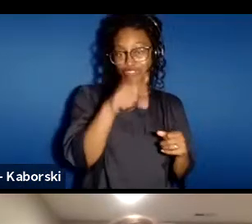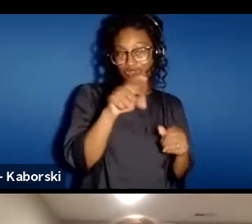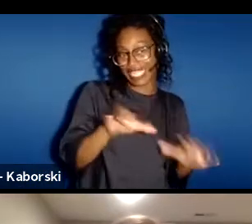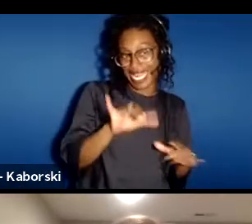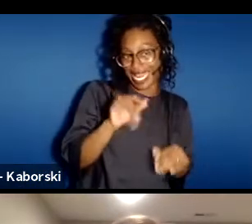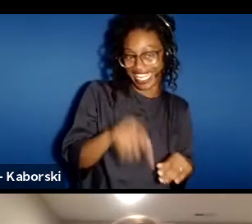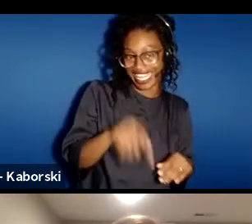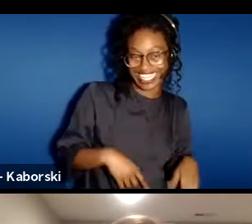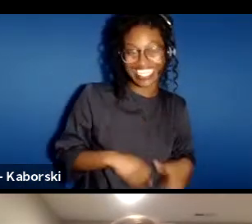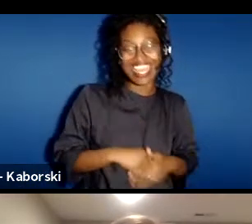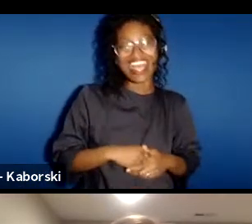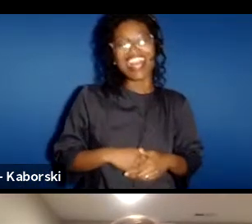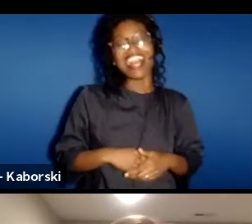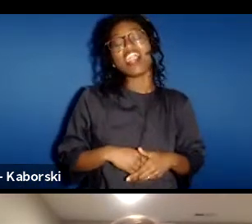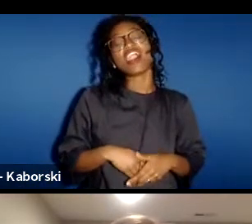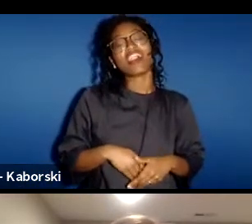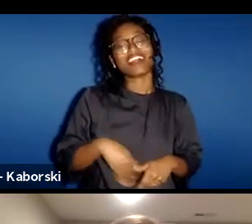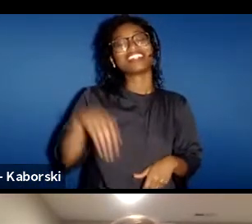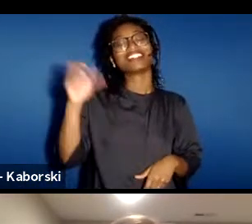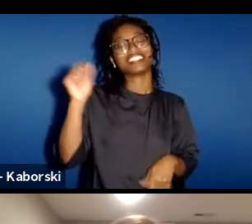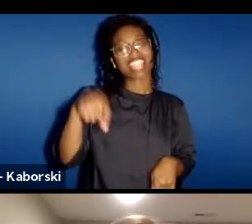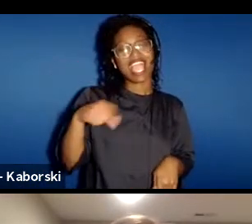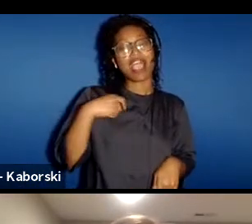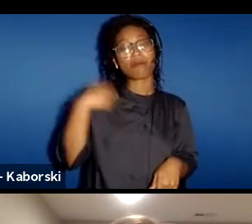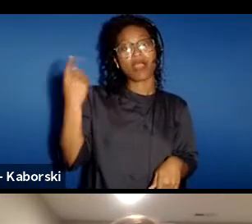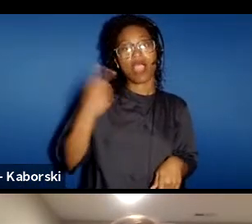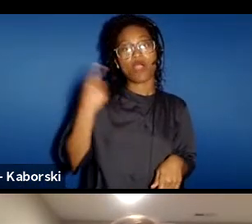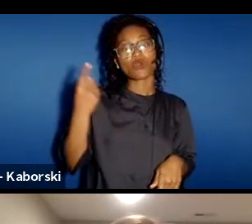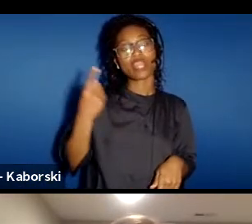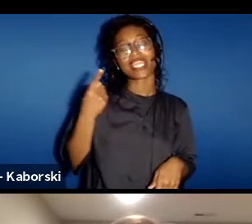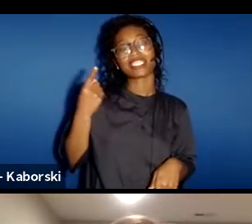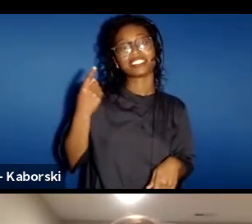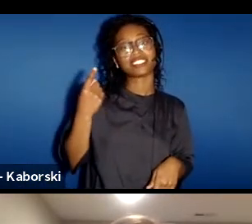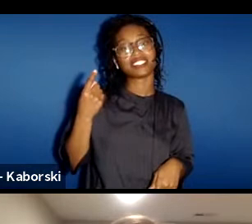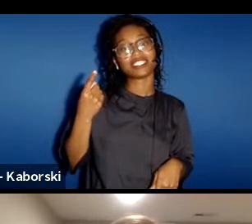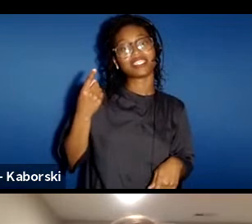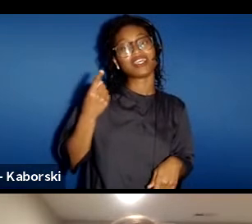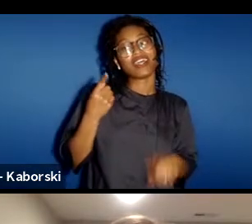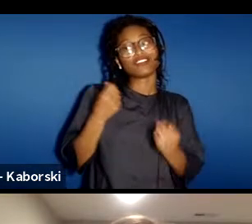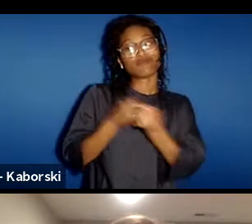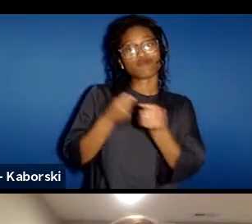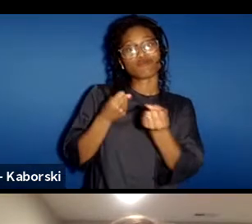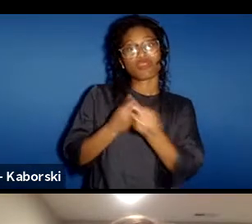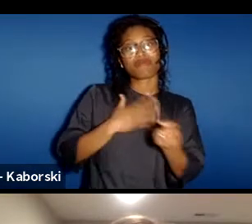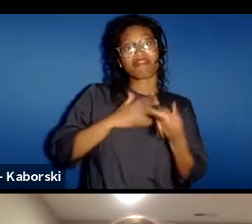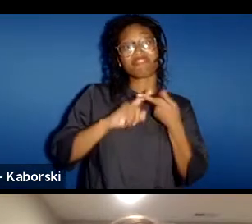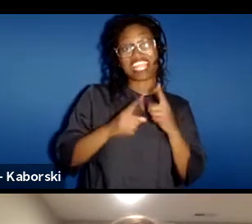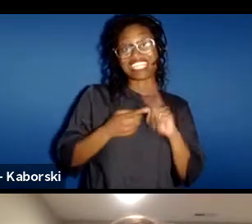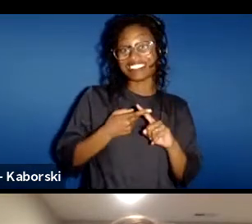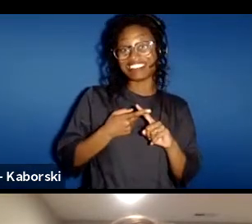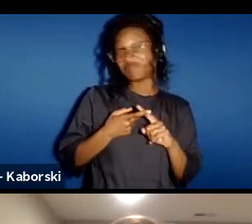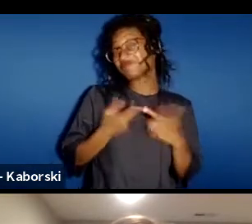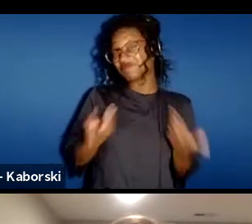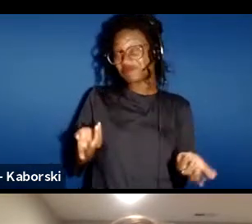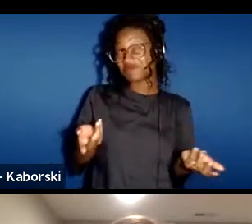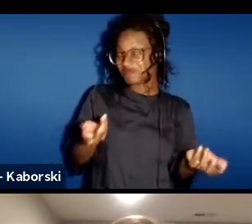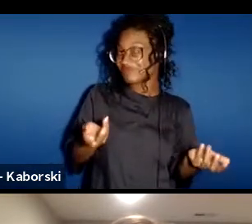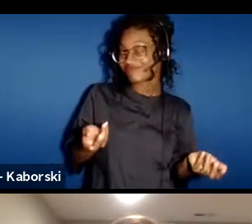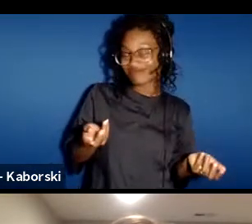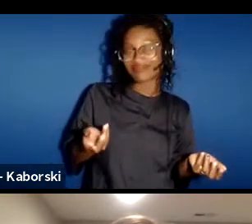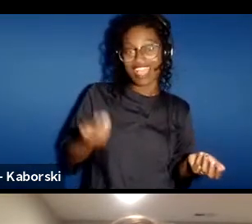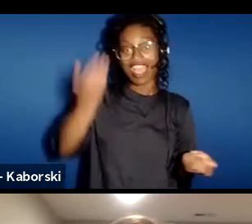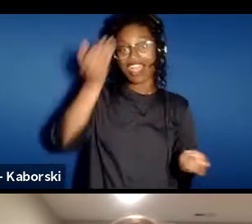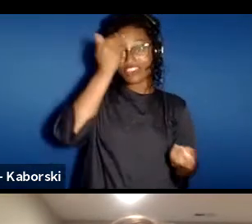Yeah, I'm always a component of like rooting for your buddies, and I know a lot of people